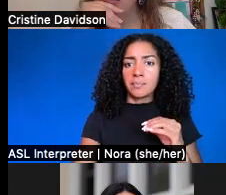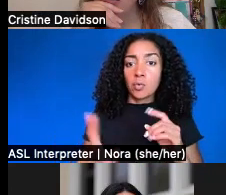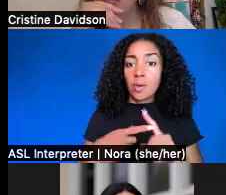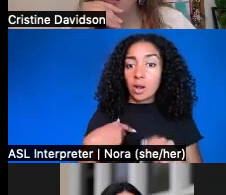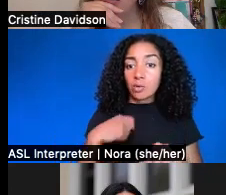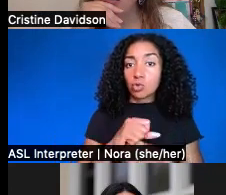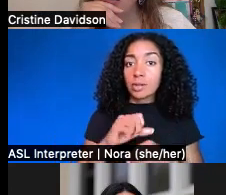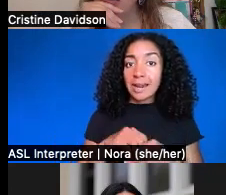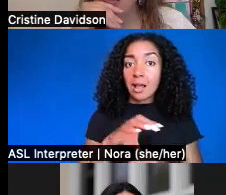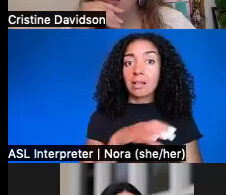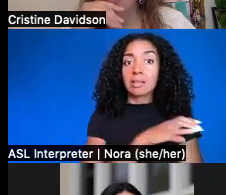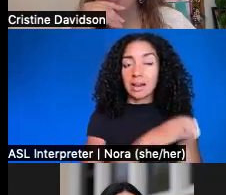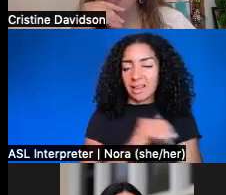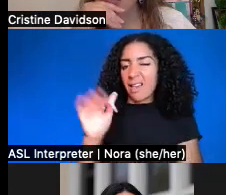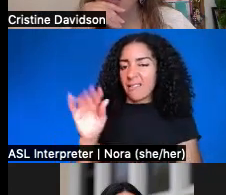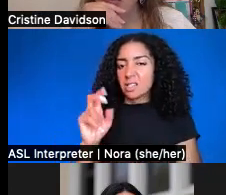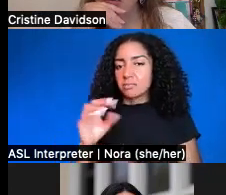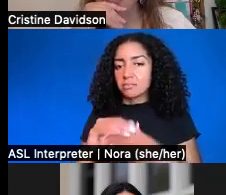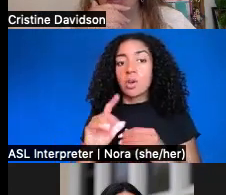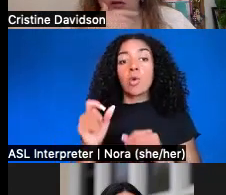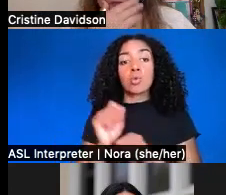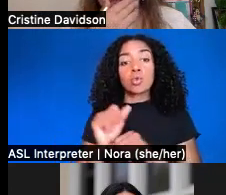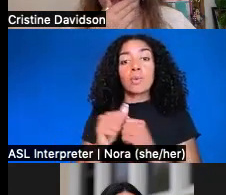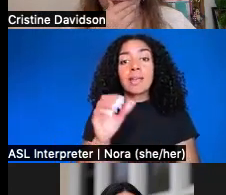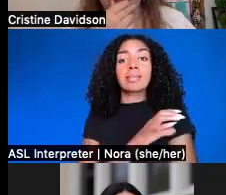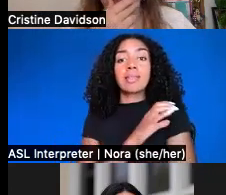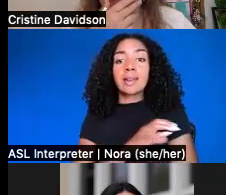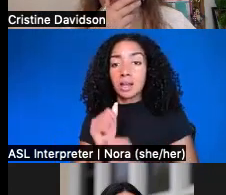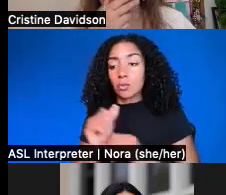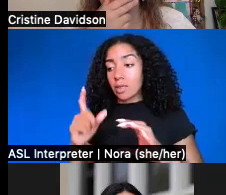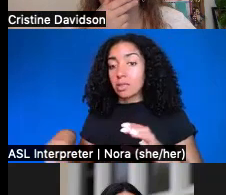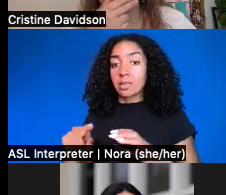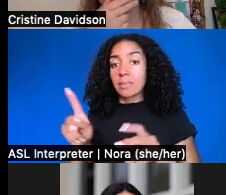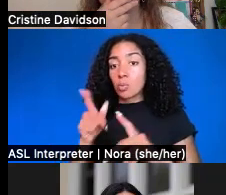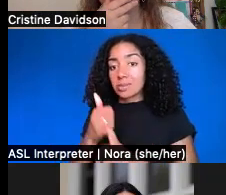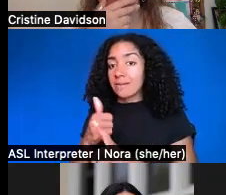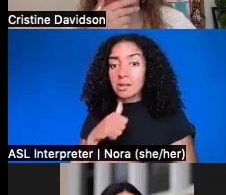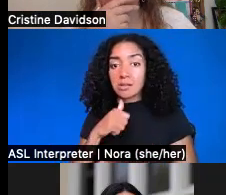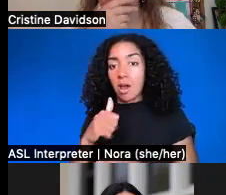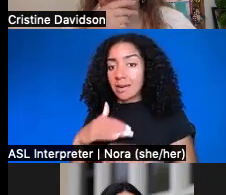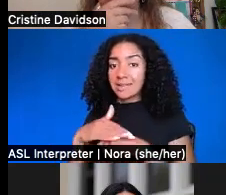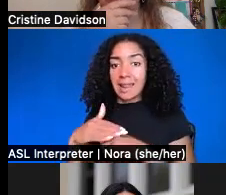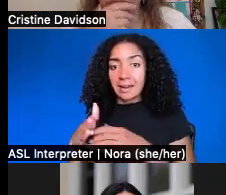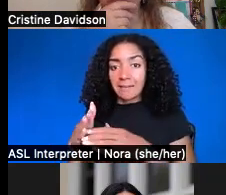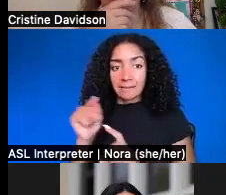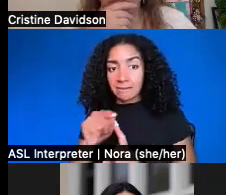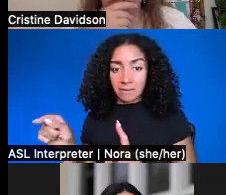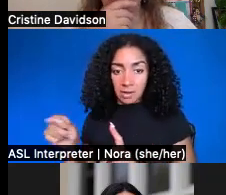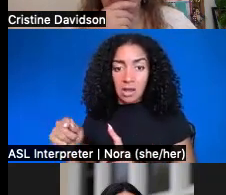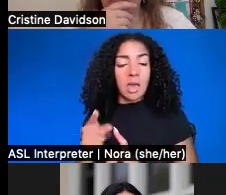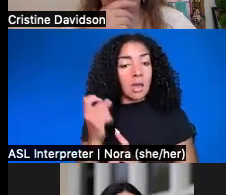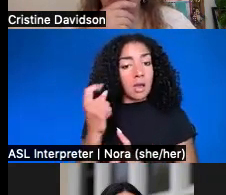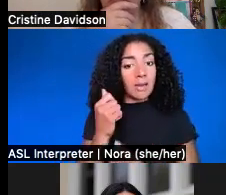really helpful and informational for people who worked within the communities and benefited from these systems